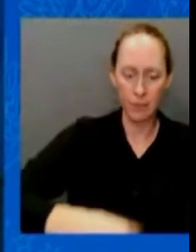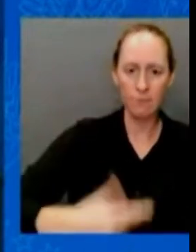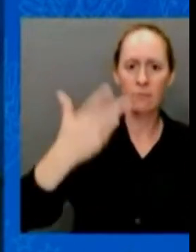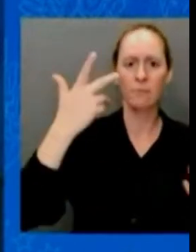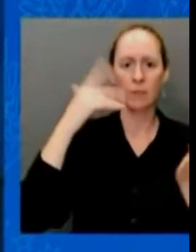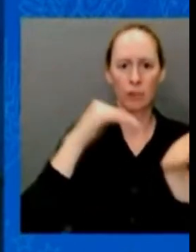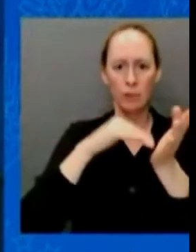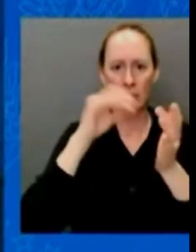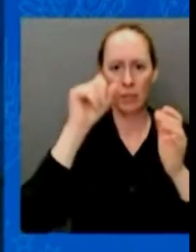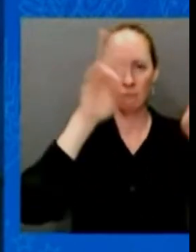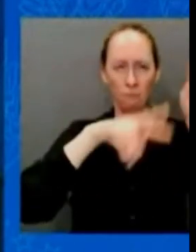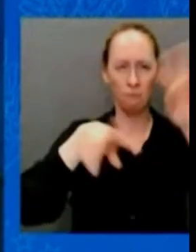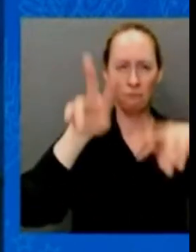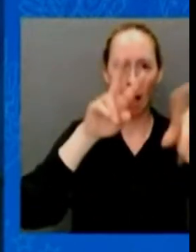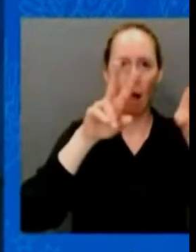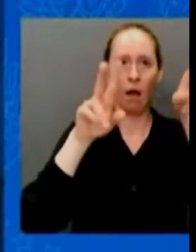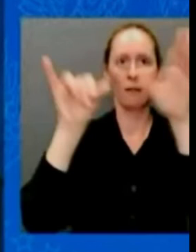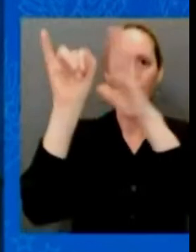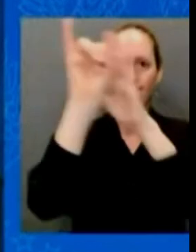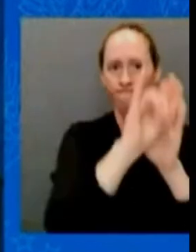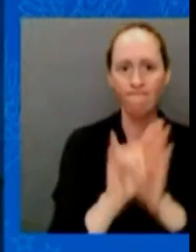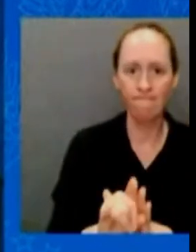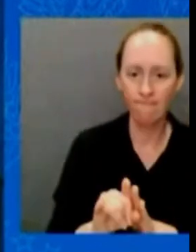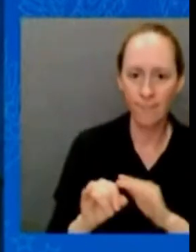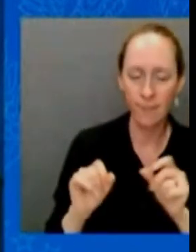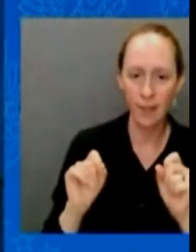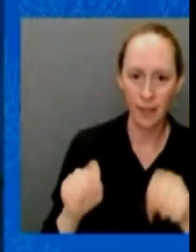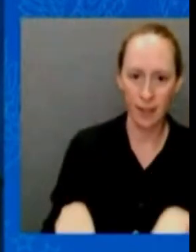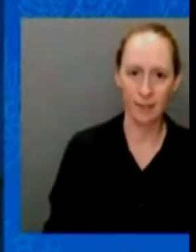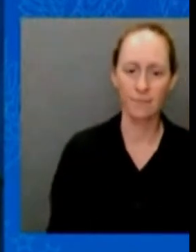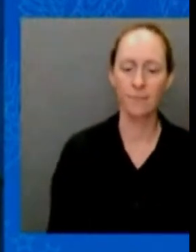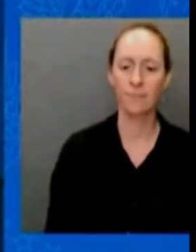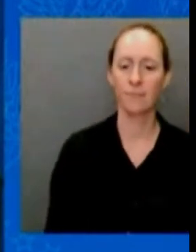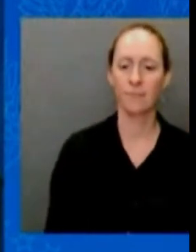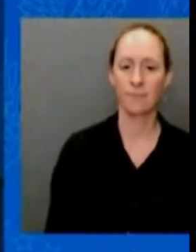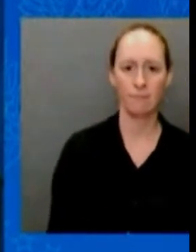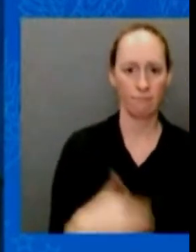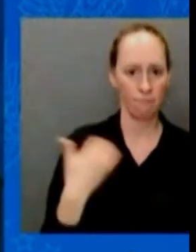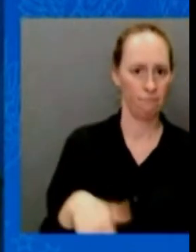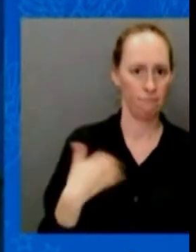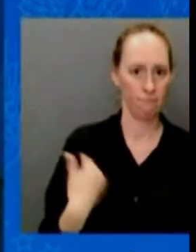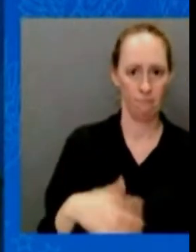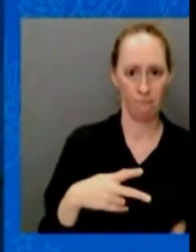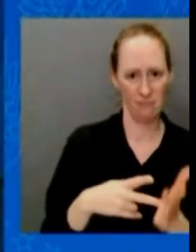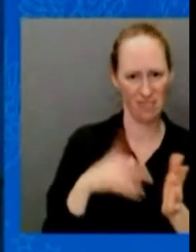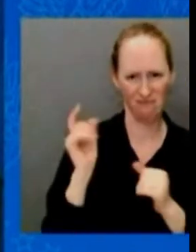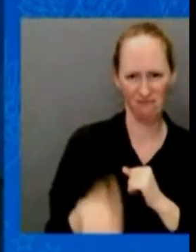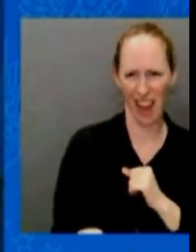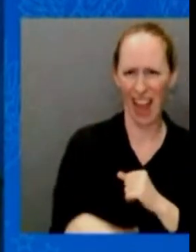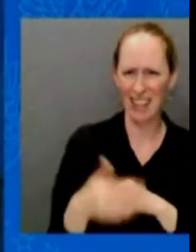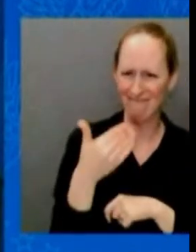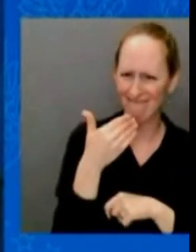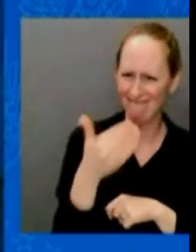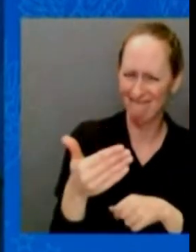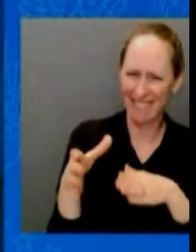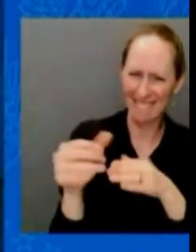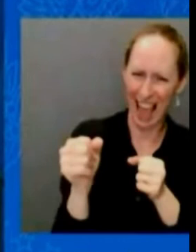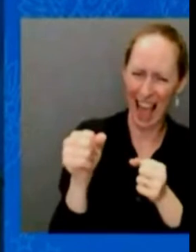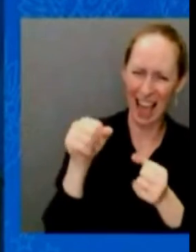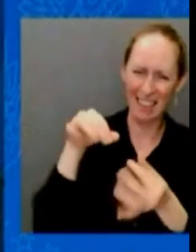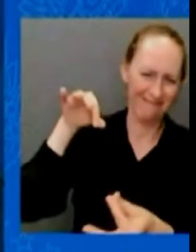myriads more depend on fast, accurate data. And because memory